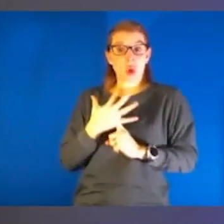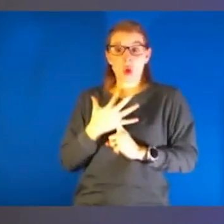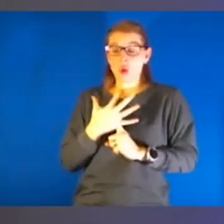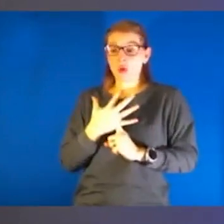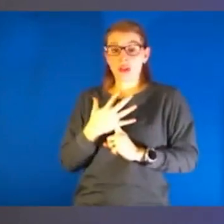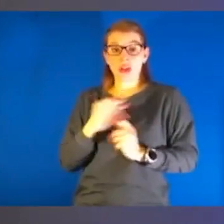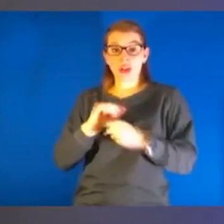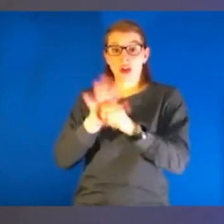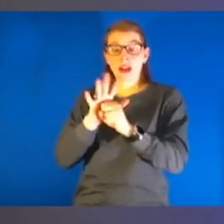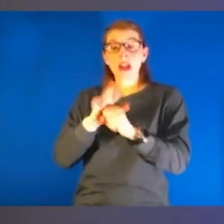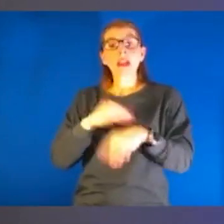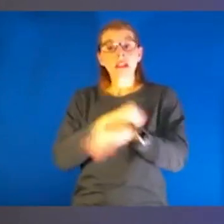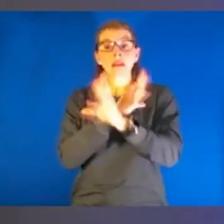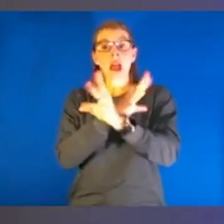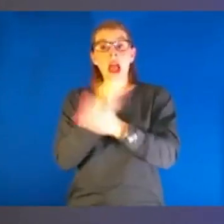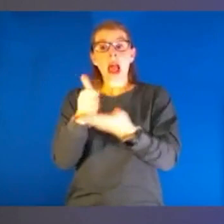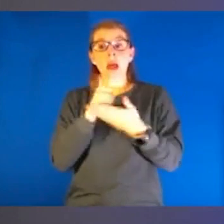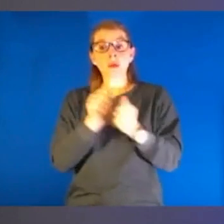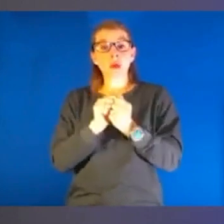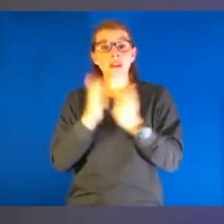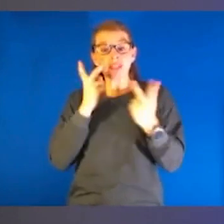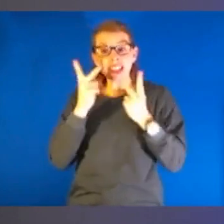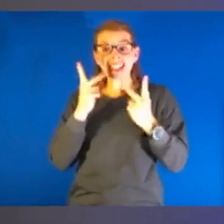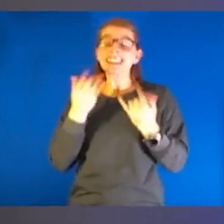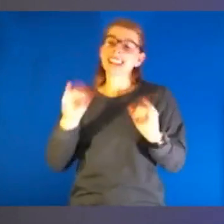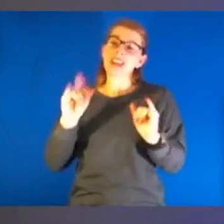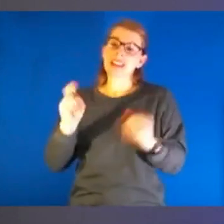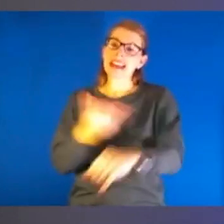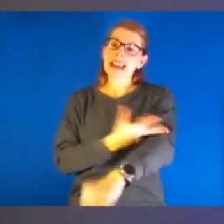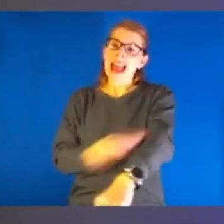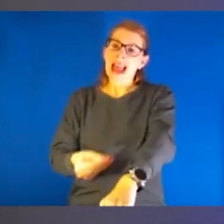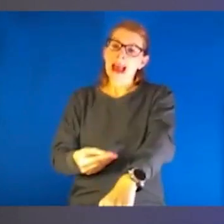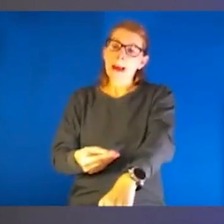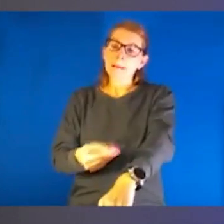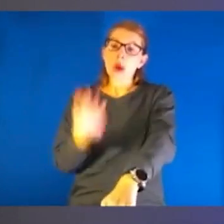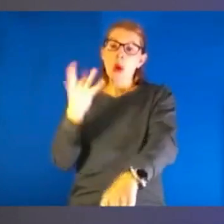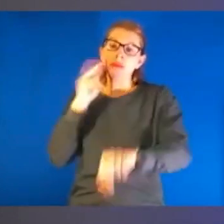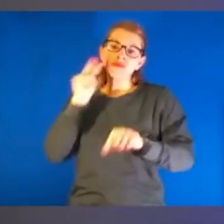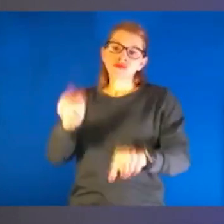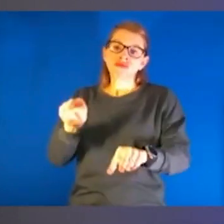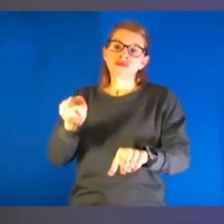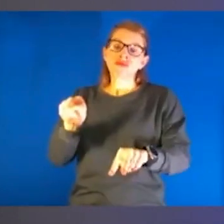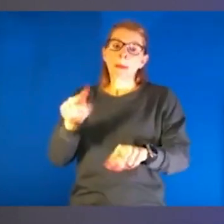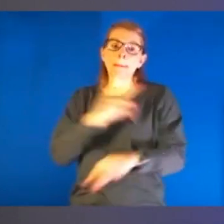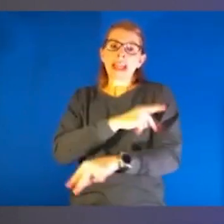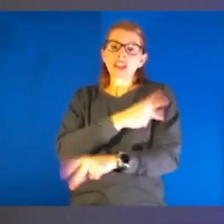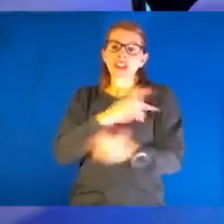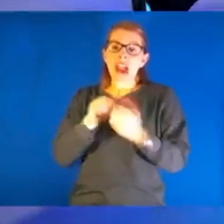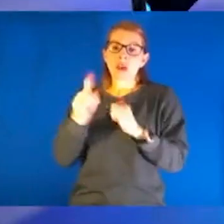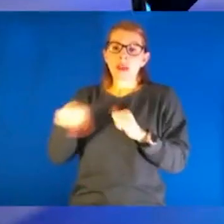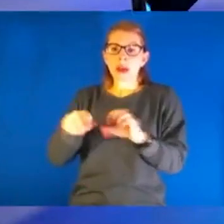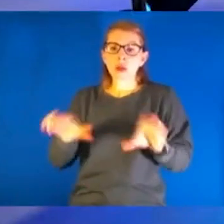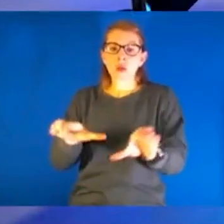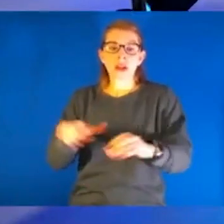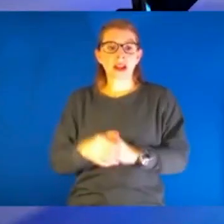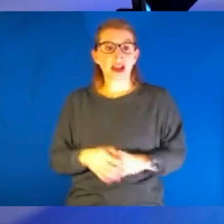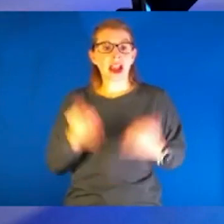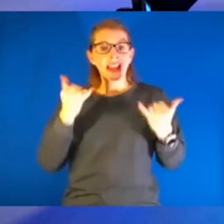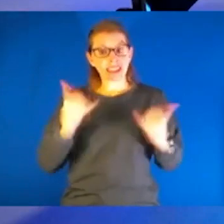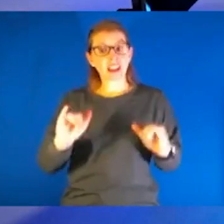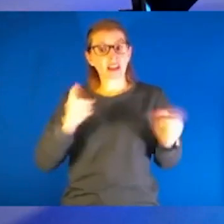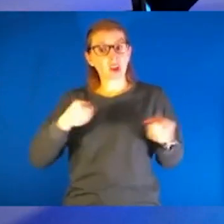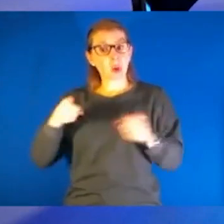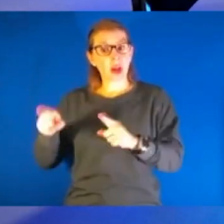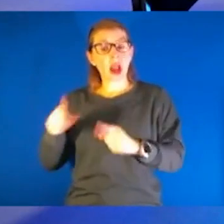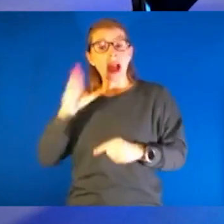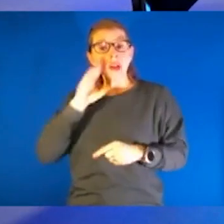helps with the visits, but still we need labs to monitor how they're doing. And I think that's still going on. There are a number